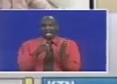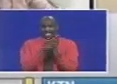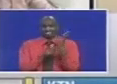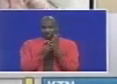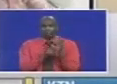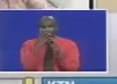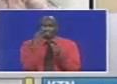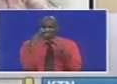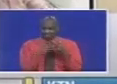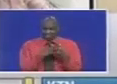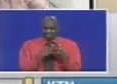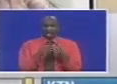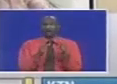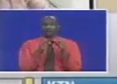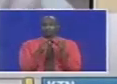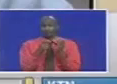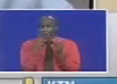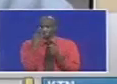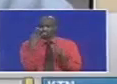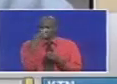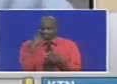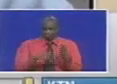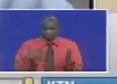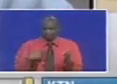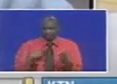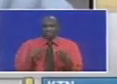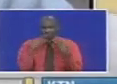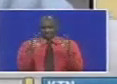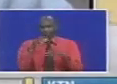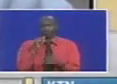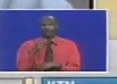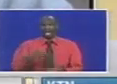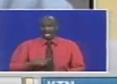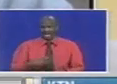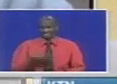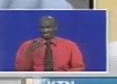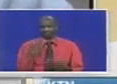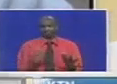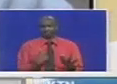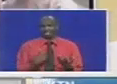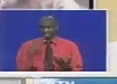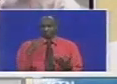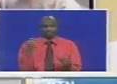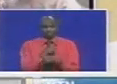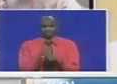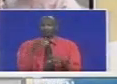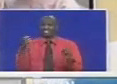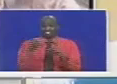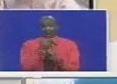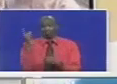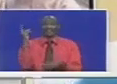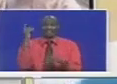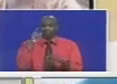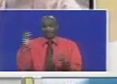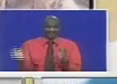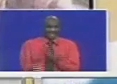from hunger and the right to quality, a good quality food. Of course, we're not going to achieve that overnight, but this is the